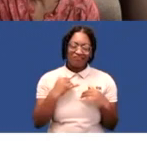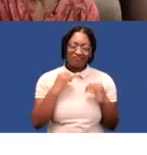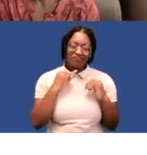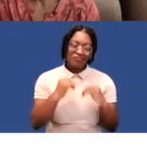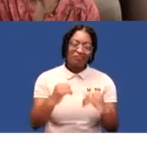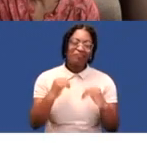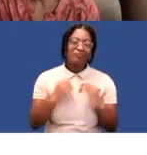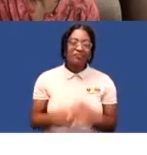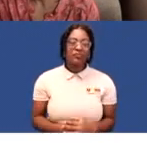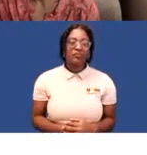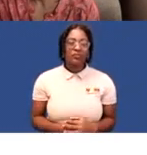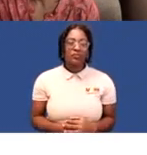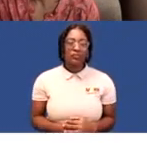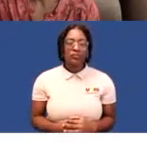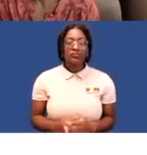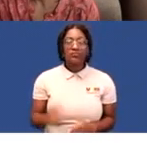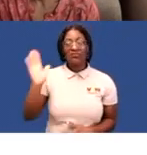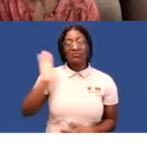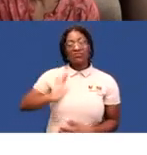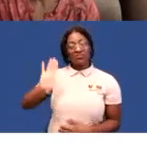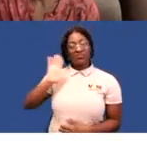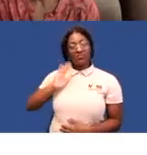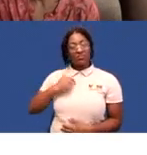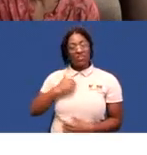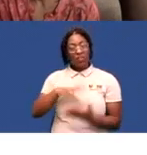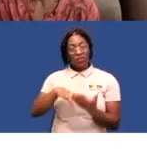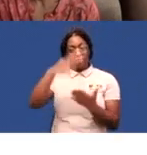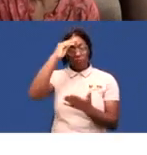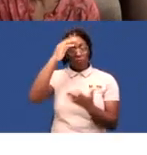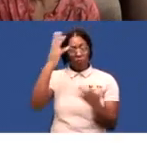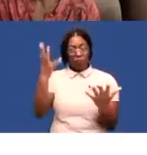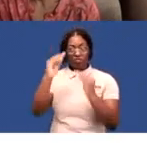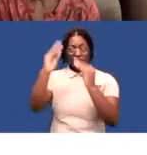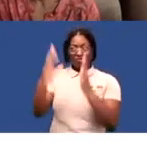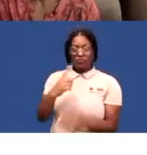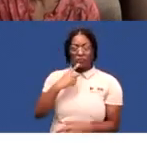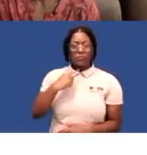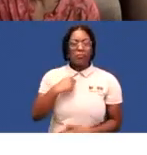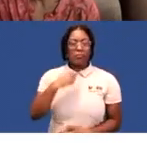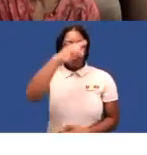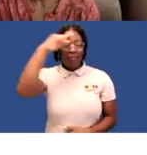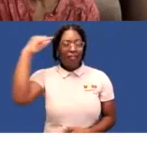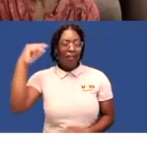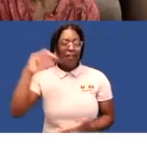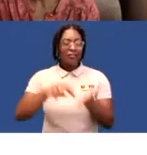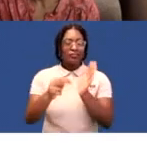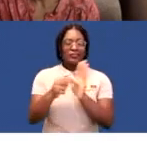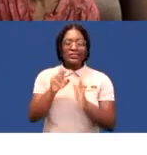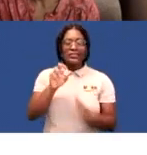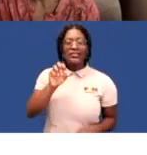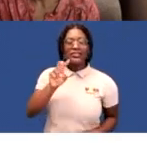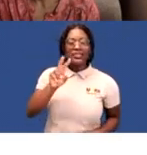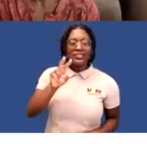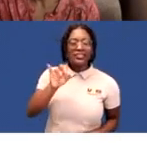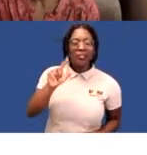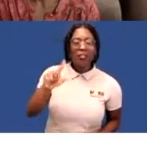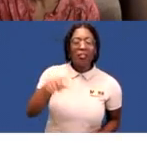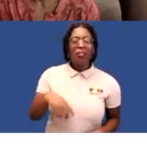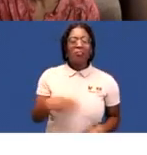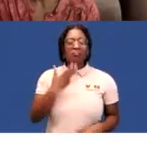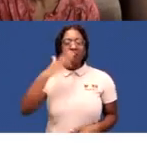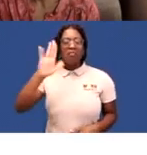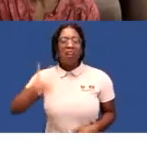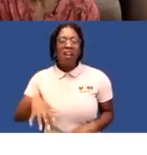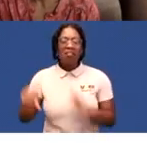color Black symbolizes Black and evil, and white symbolizes good and pure. Well, one day at work,